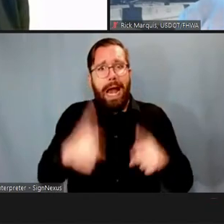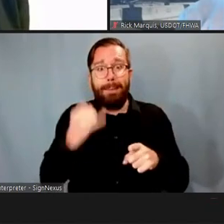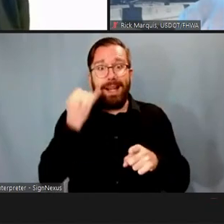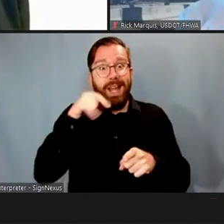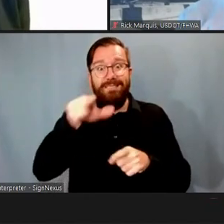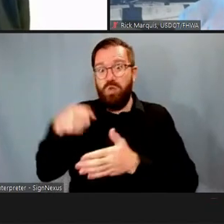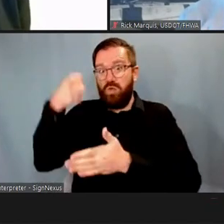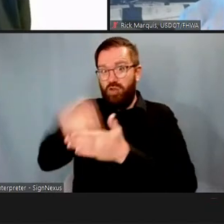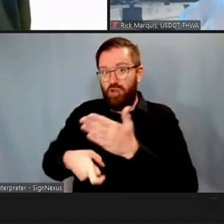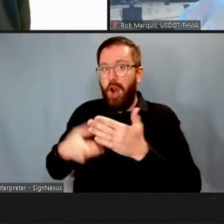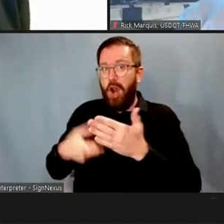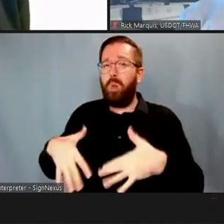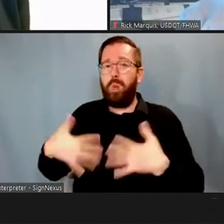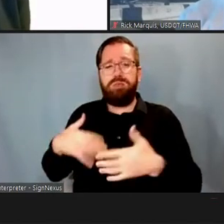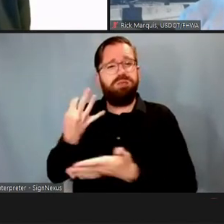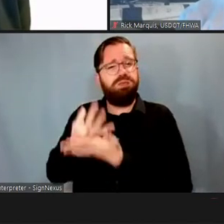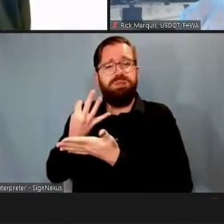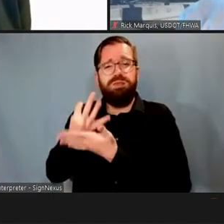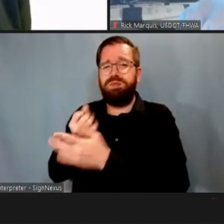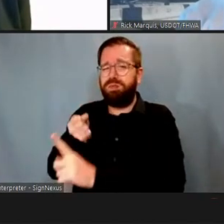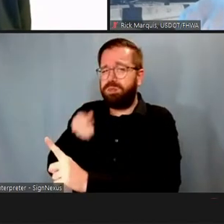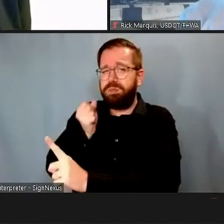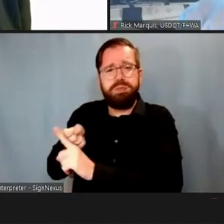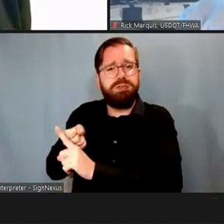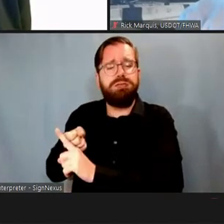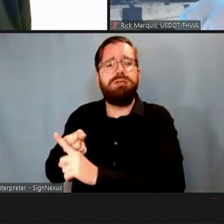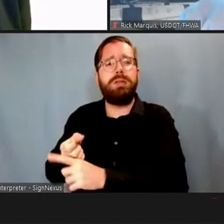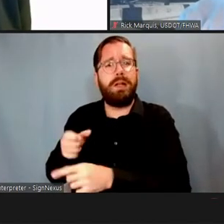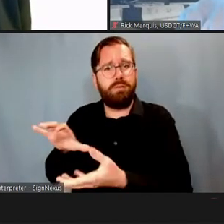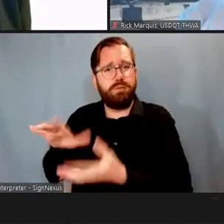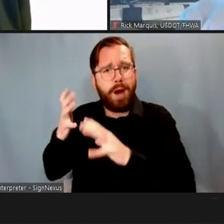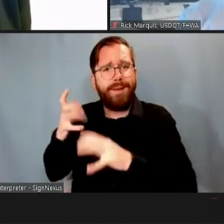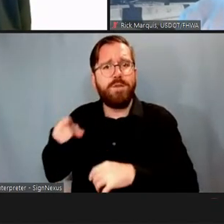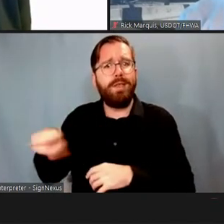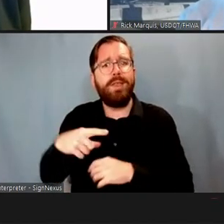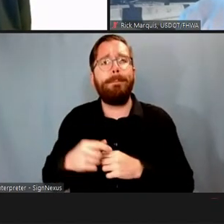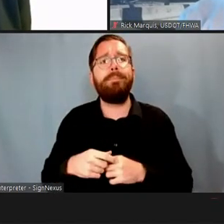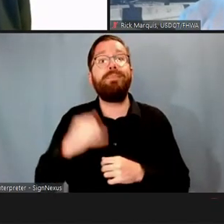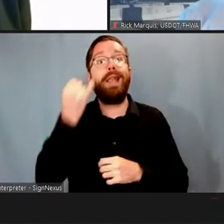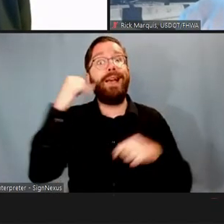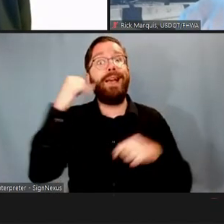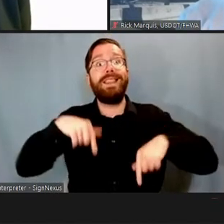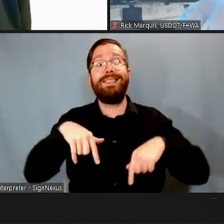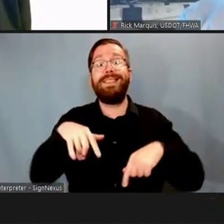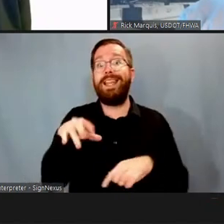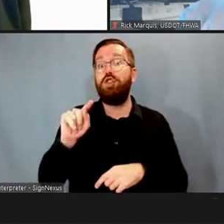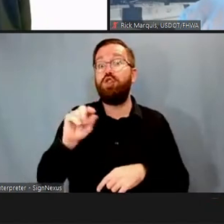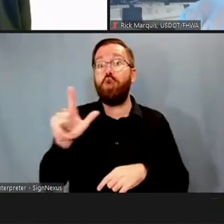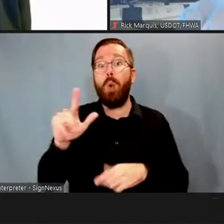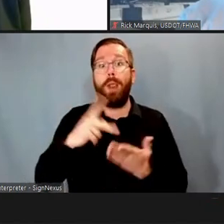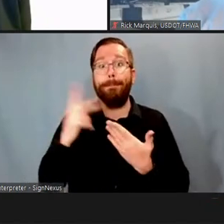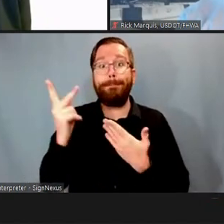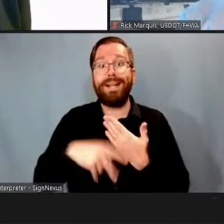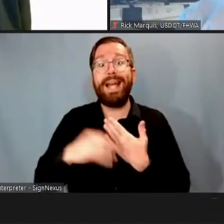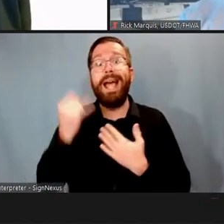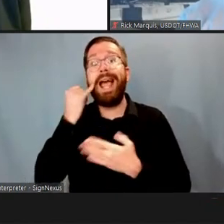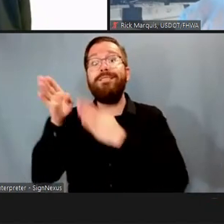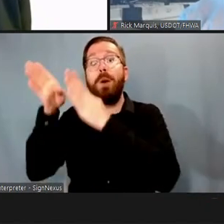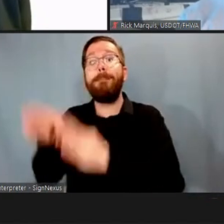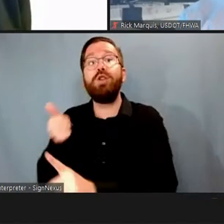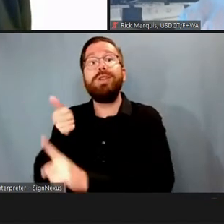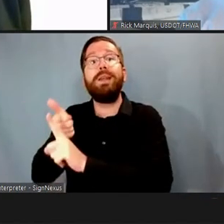proposed one exemption from the punitive tolling plan for any resident with a handicapped hang tag or a new york